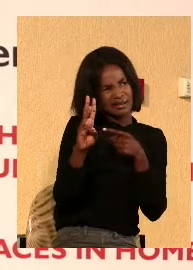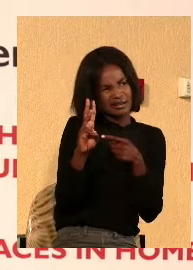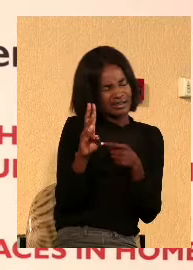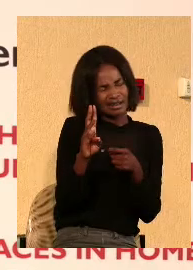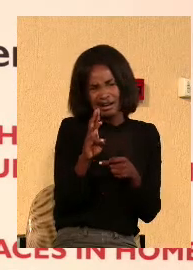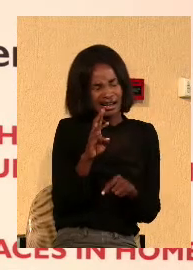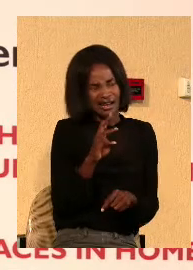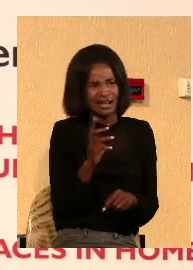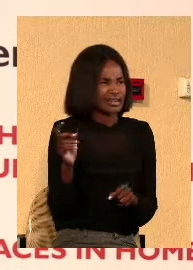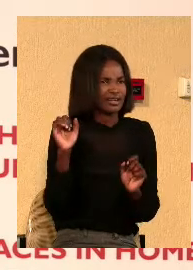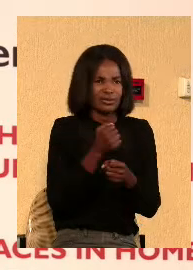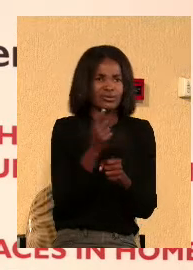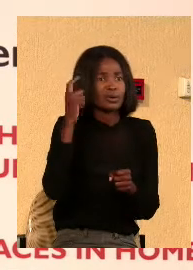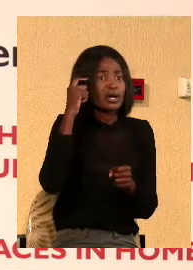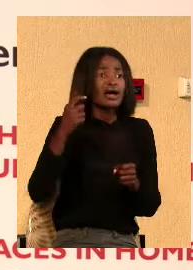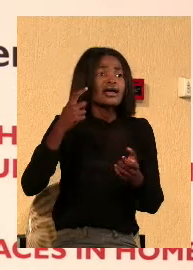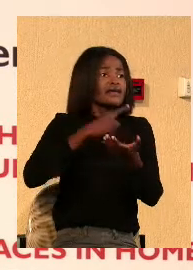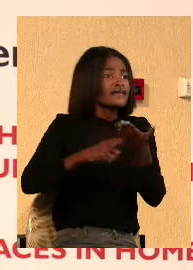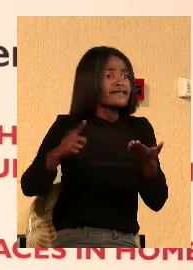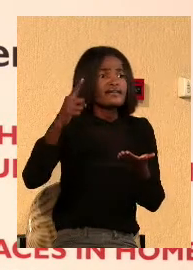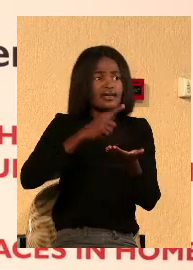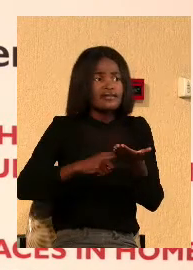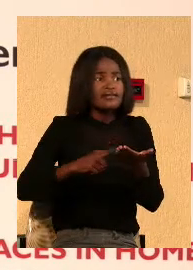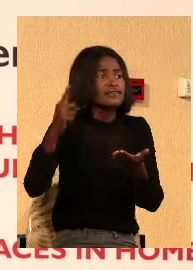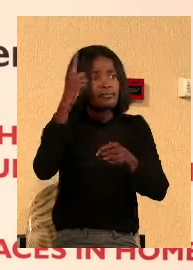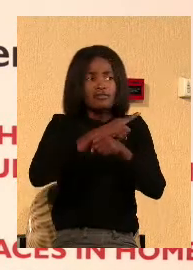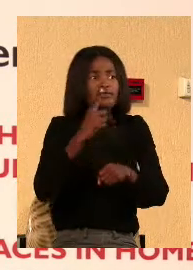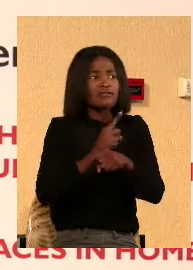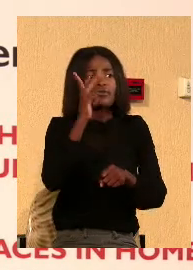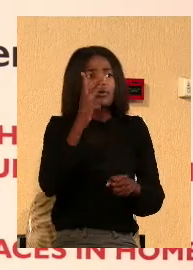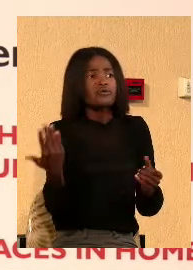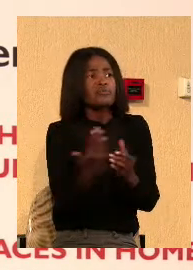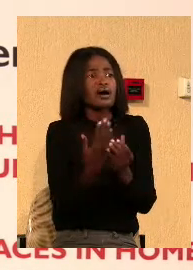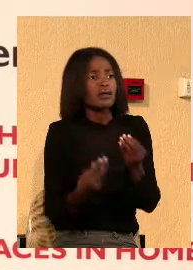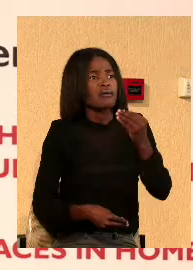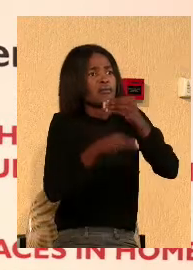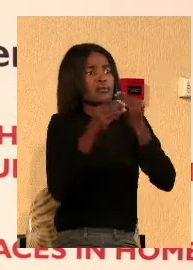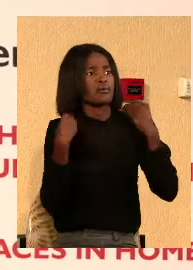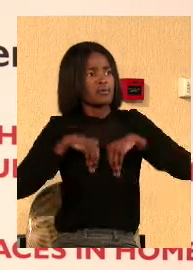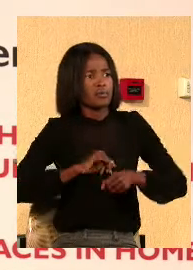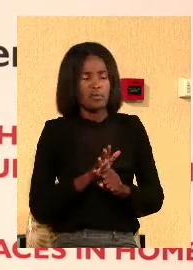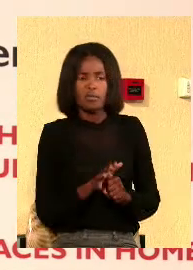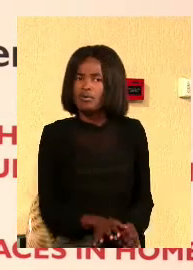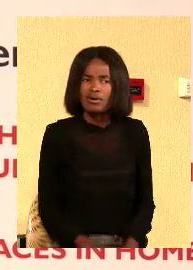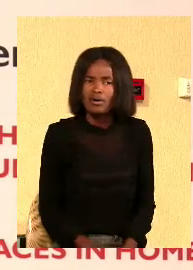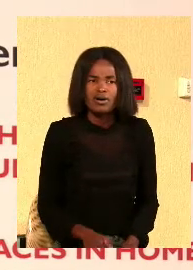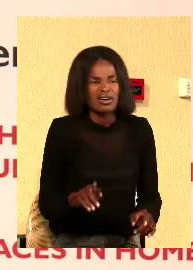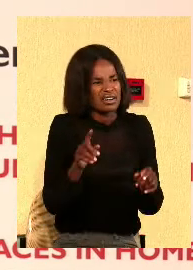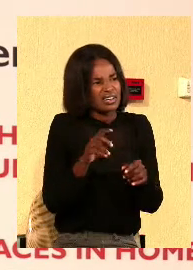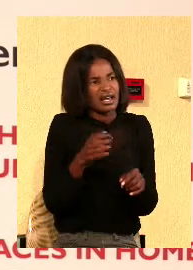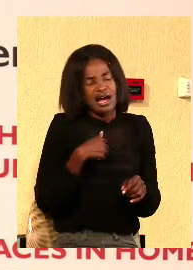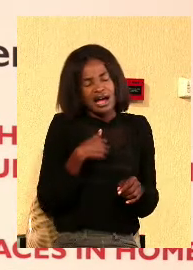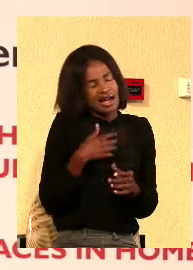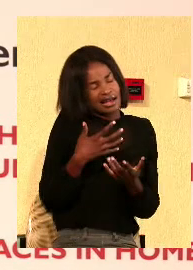true. Yeah, I'm not really a pessimist, and I wouldn't want anyone. In this difficult time, nobody should be pessimistic. We must be